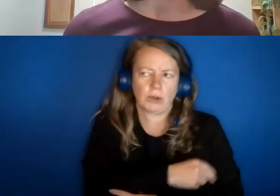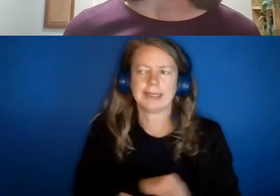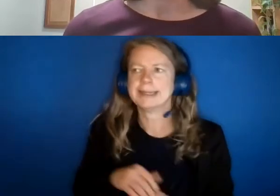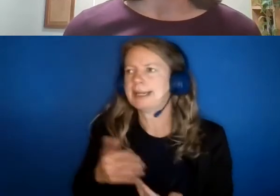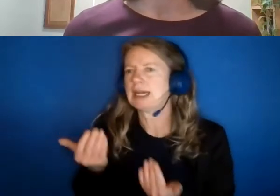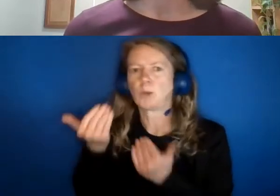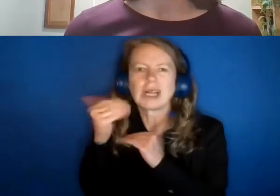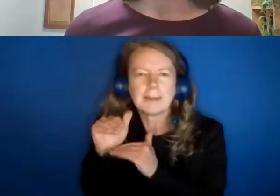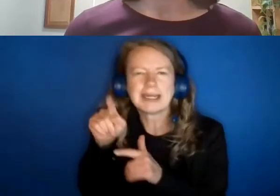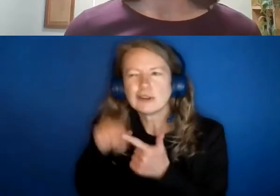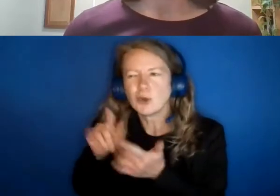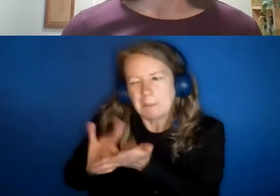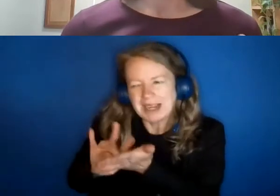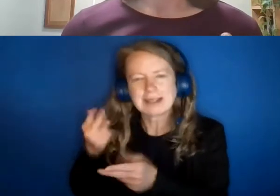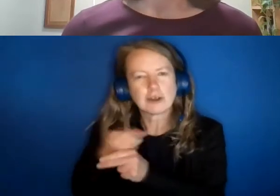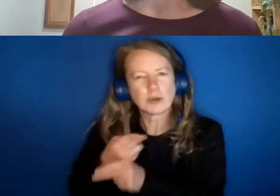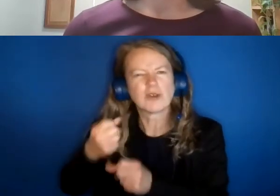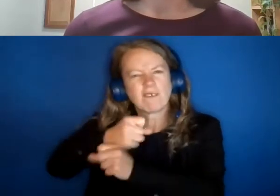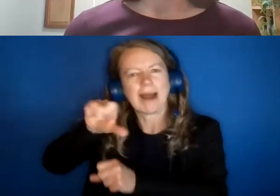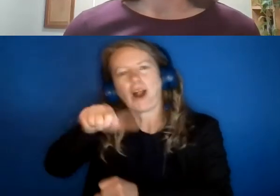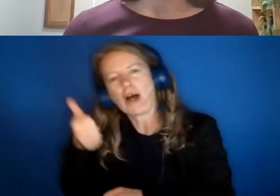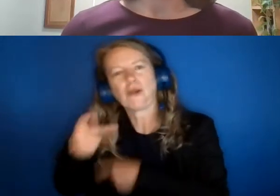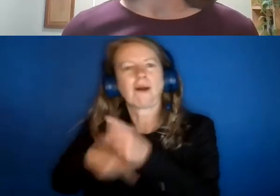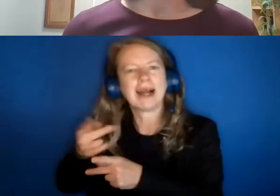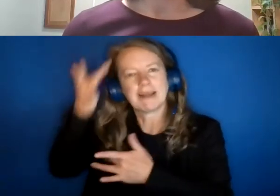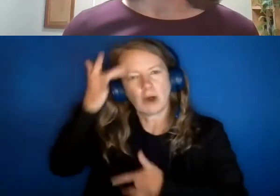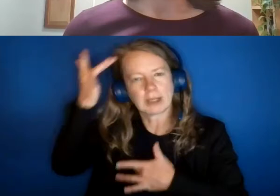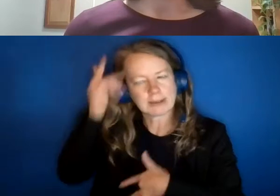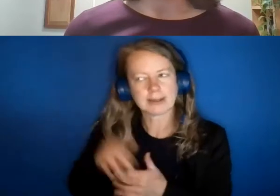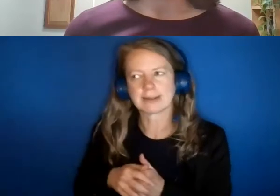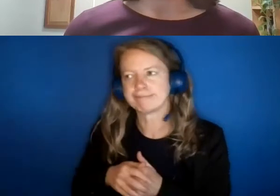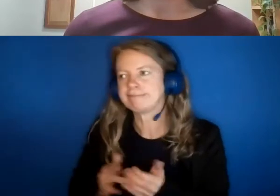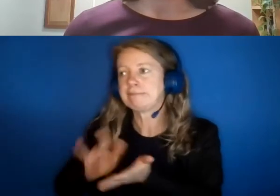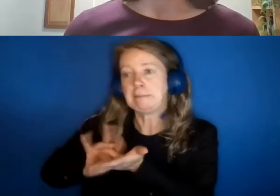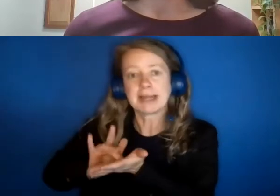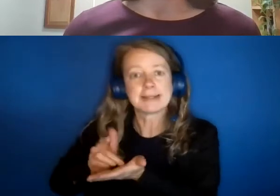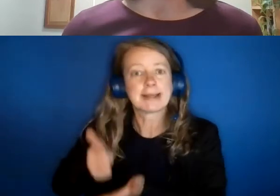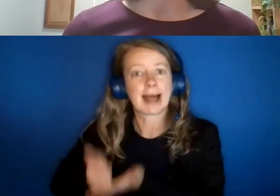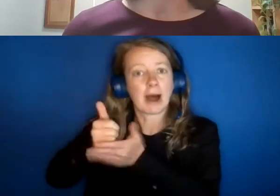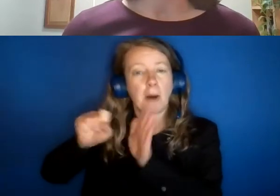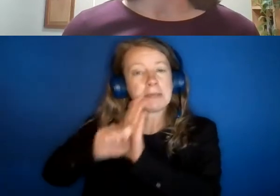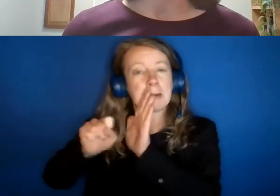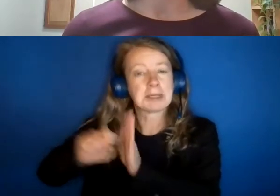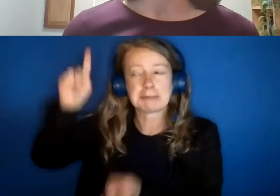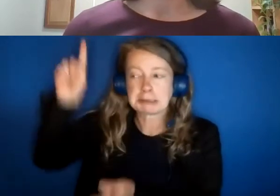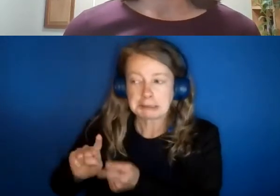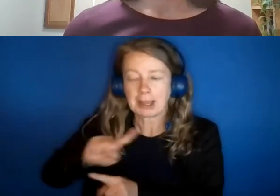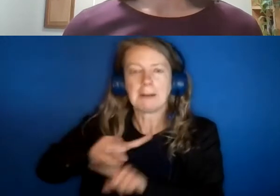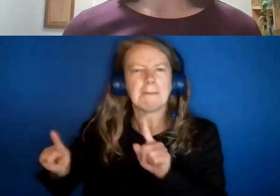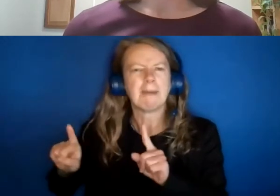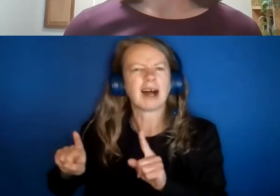fight other viral illnesses. Medicines that can help improve the symptoms of the illness, but can't fight off the